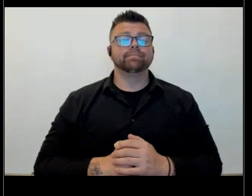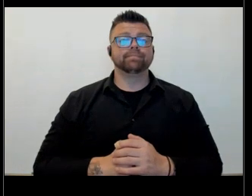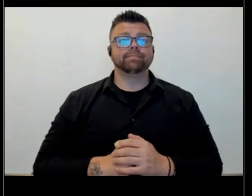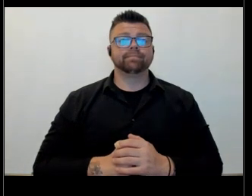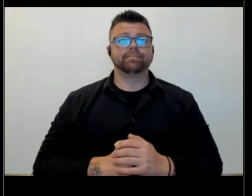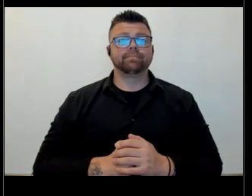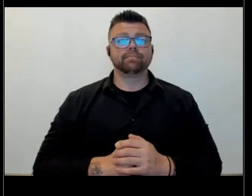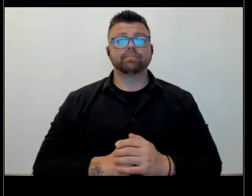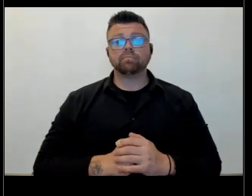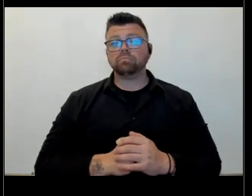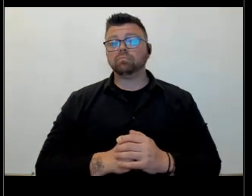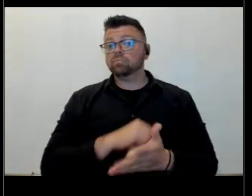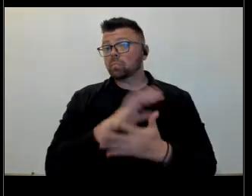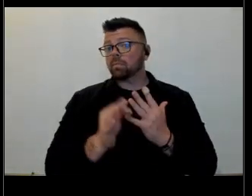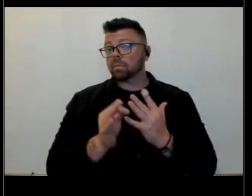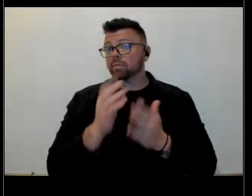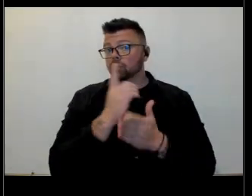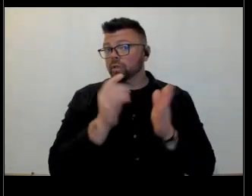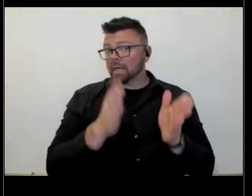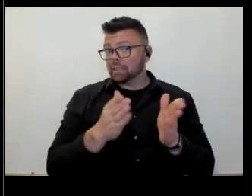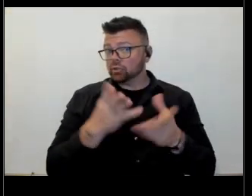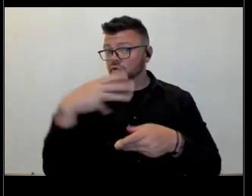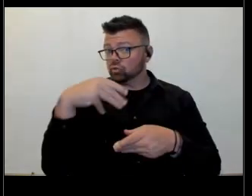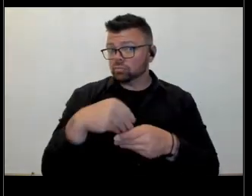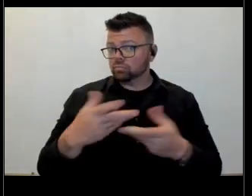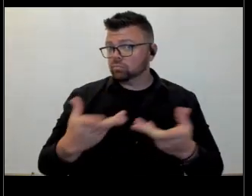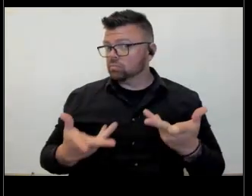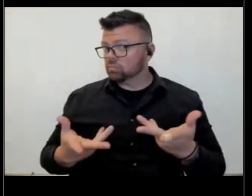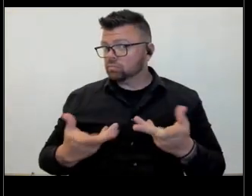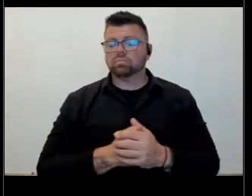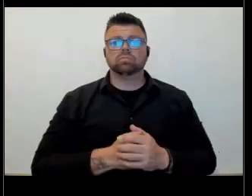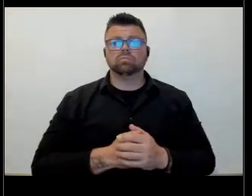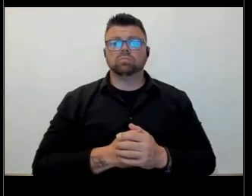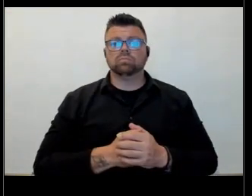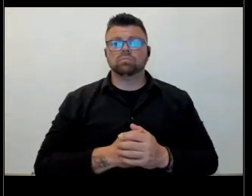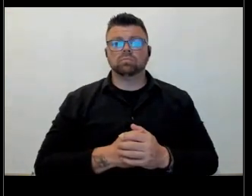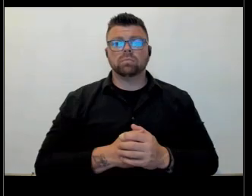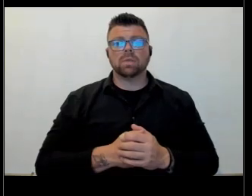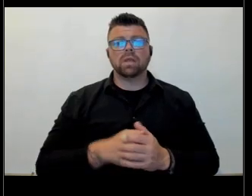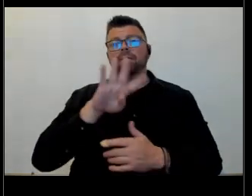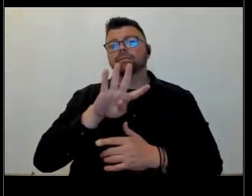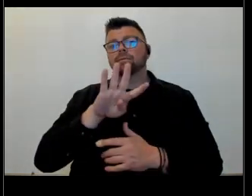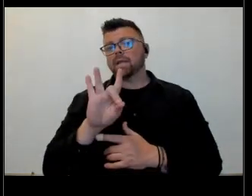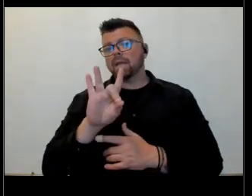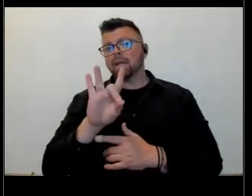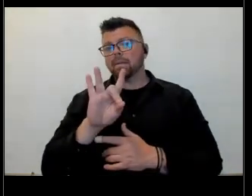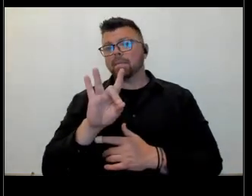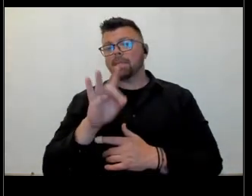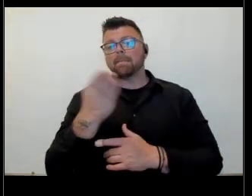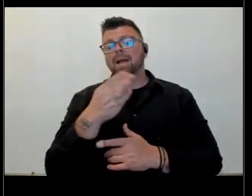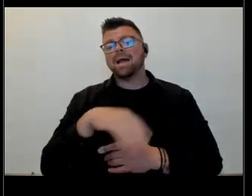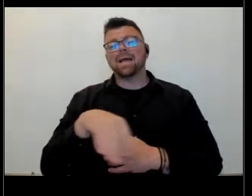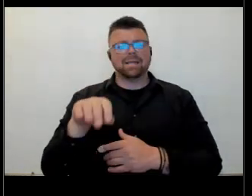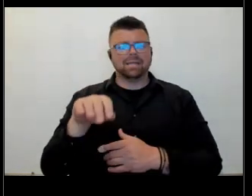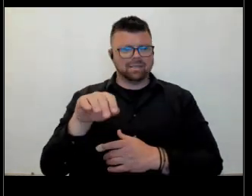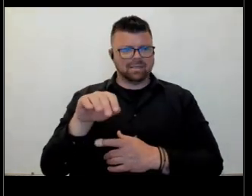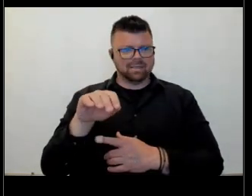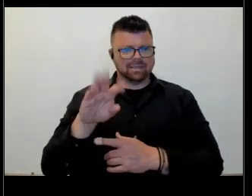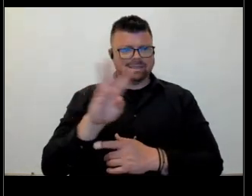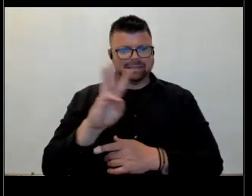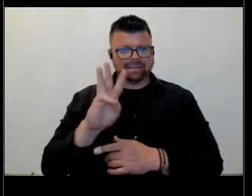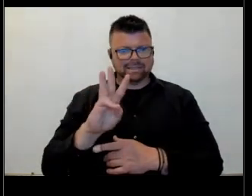The choices for designers include a 48 by 66 inch clear floor space for